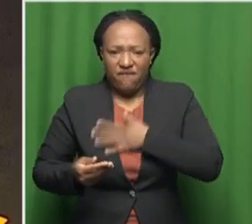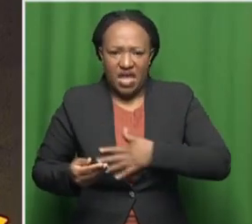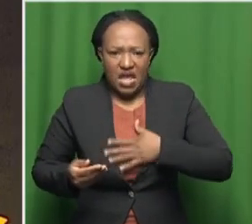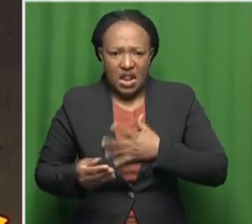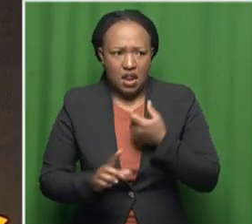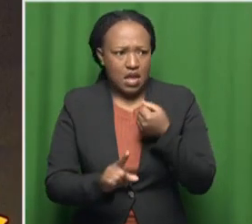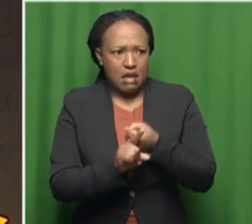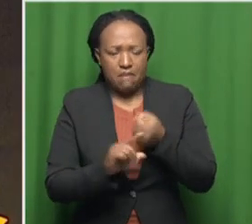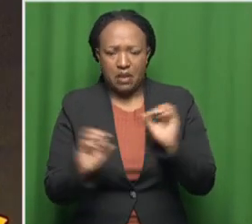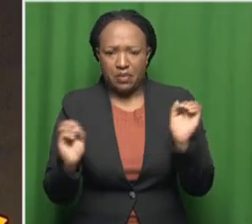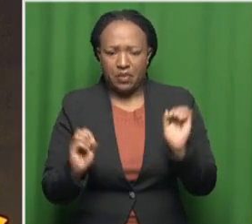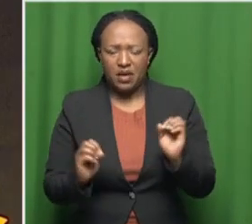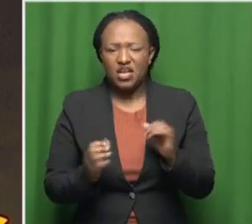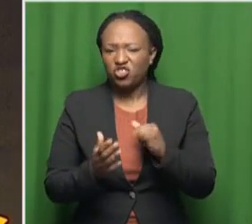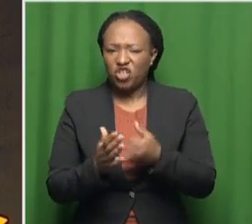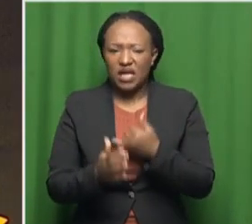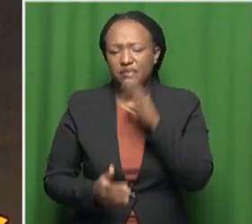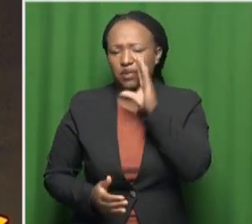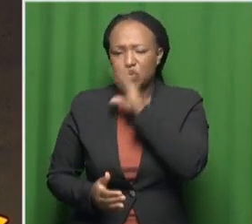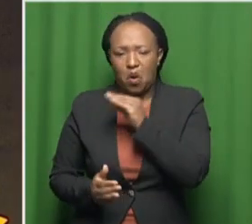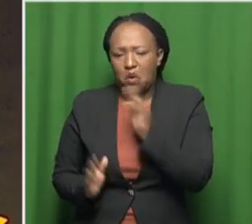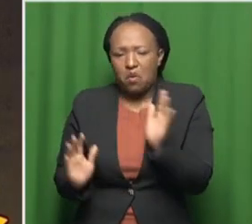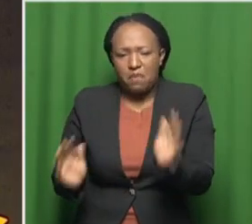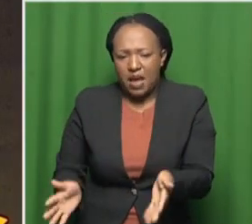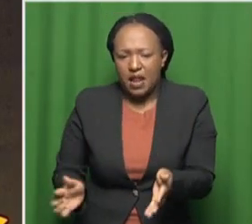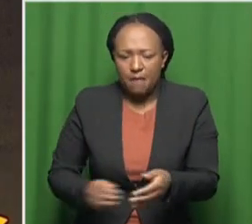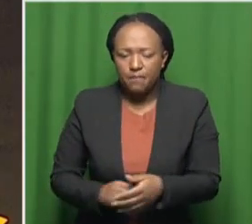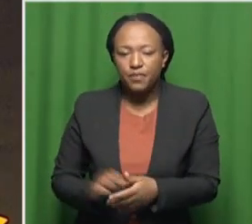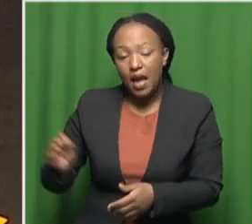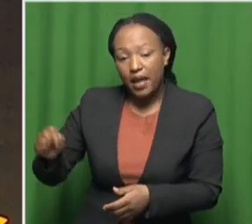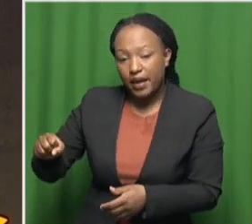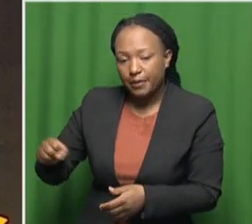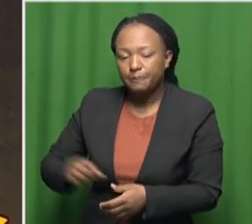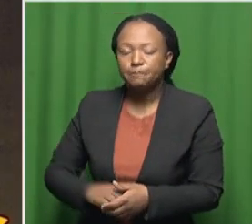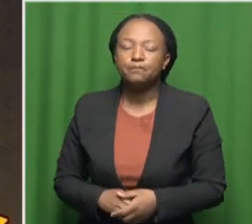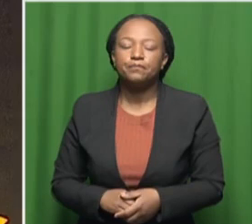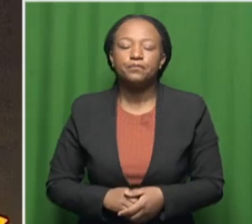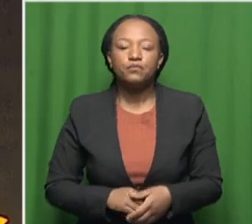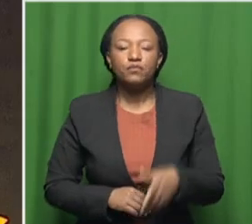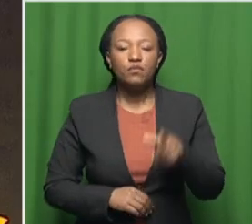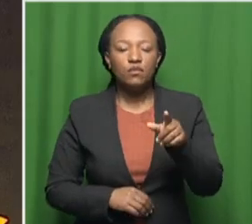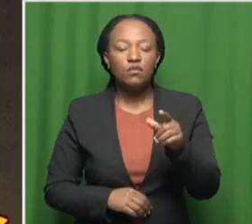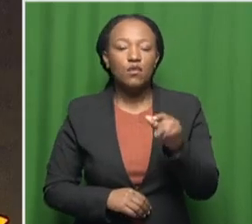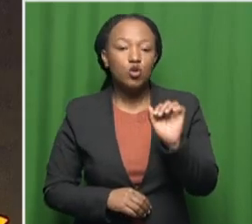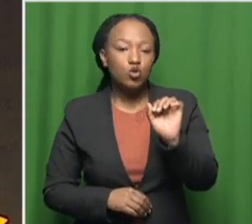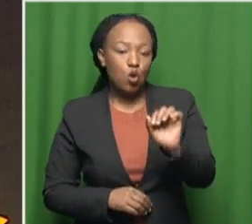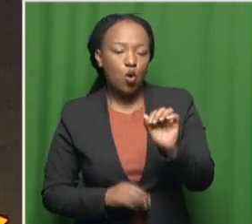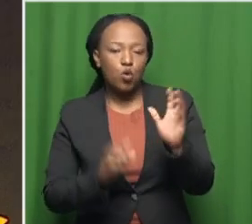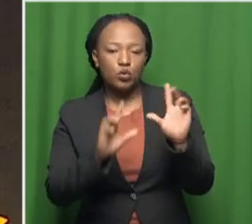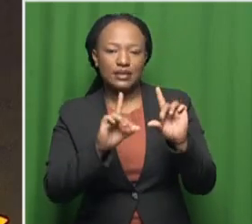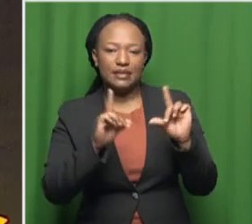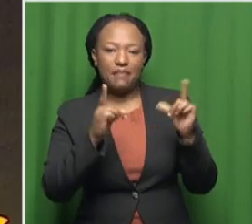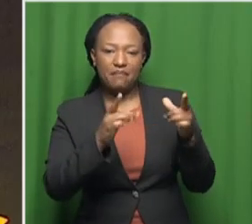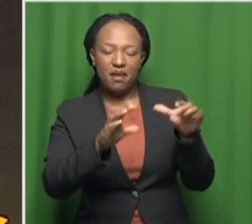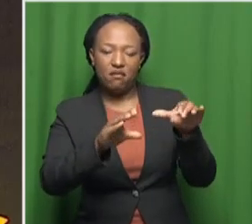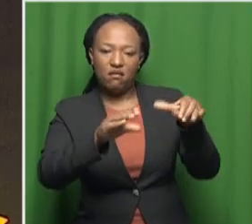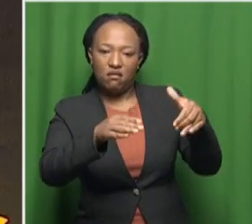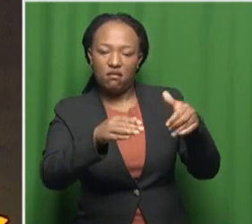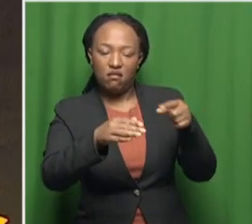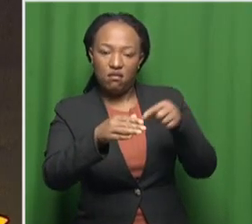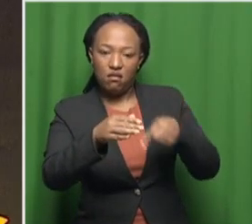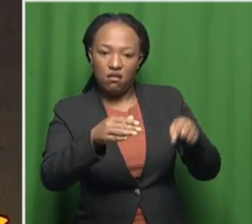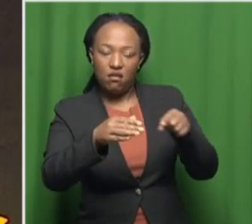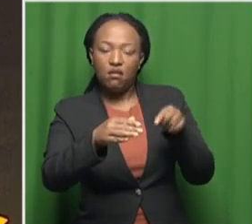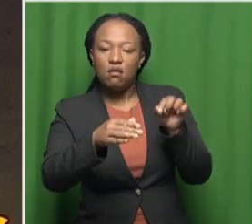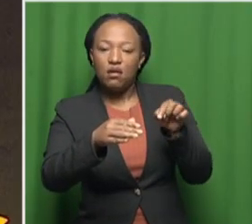impact, it's all abstract. I agree. So with regard to that, your own ministry for the longest time